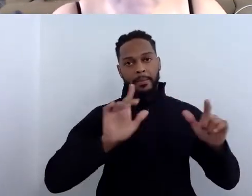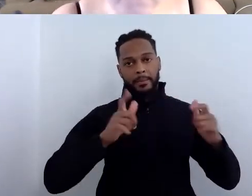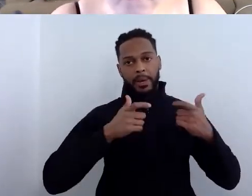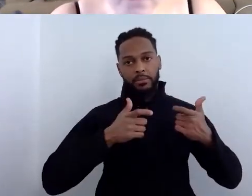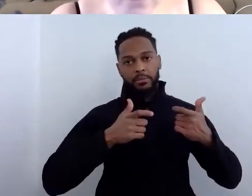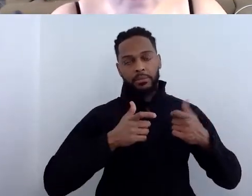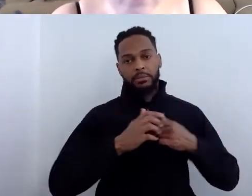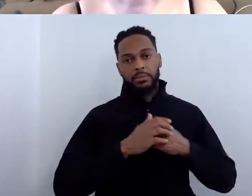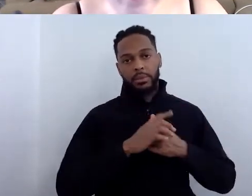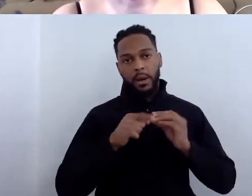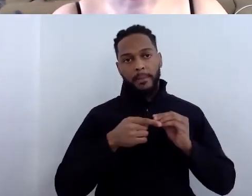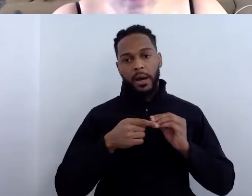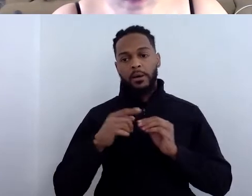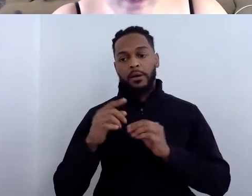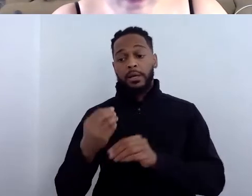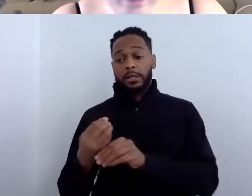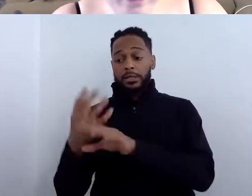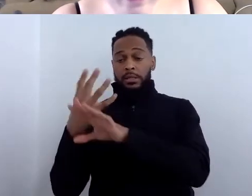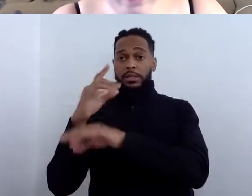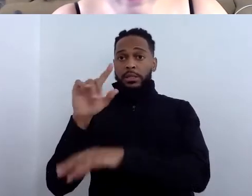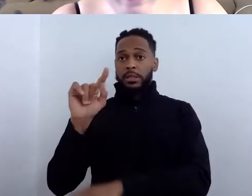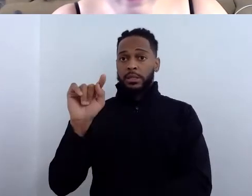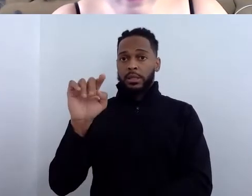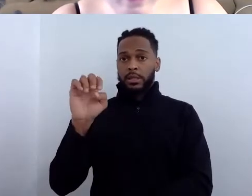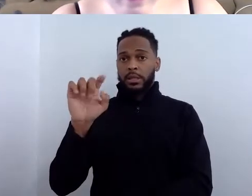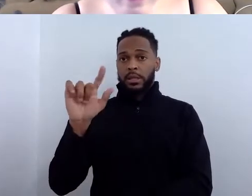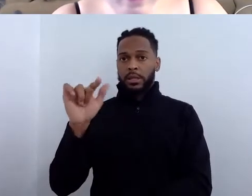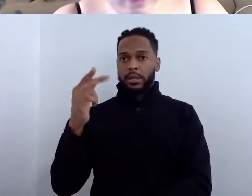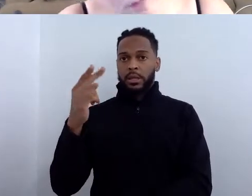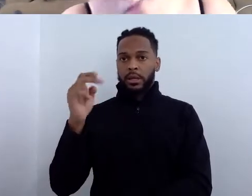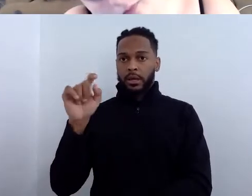Yeah, that's a good question. I think I wish